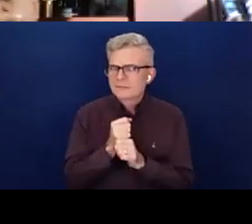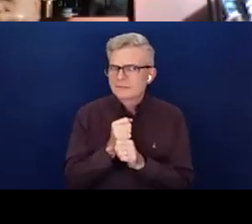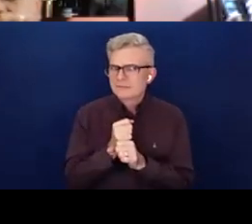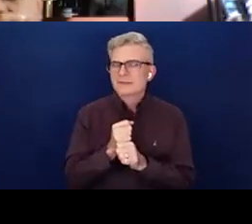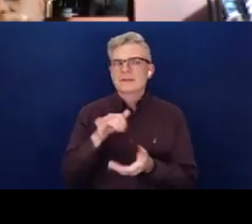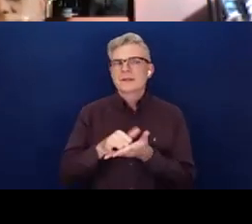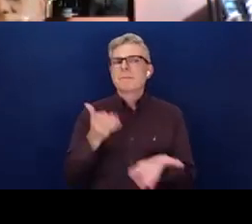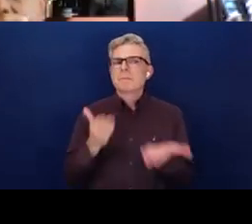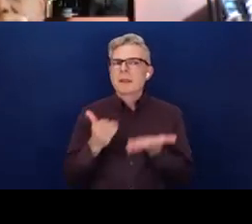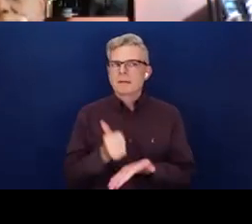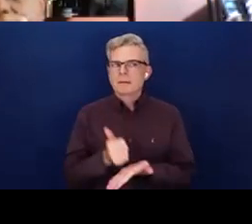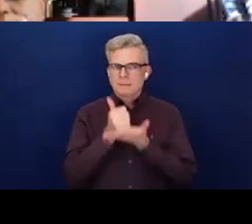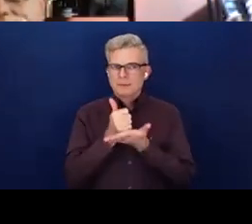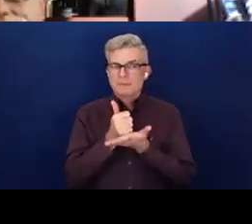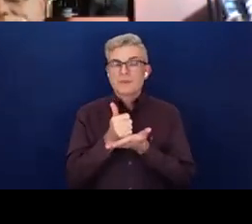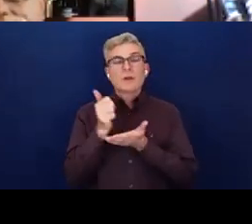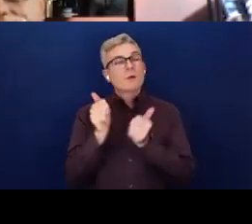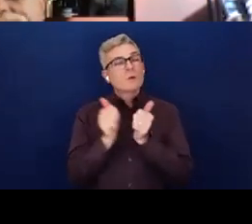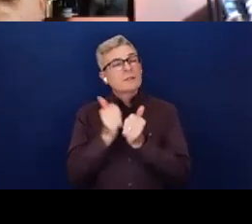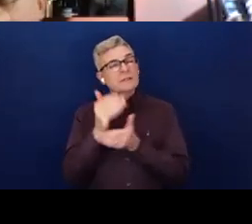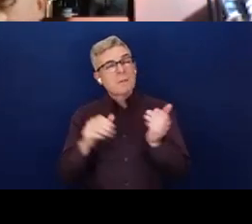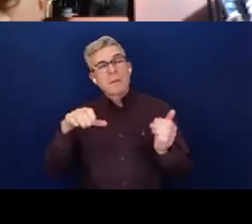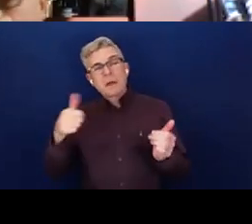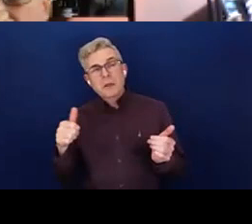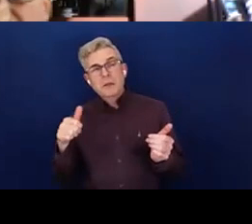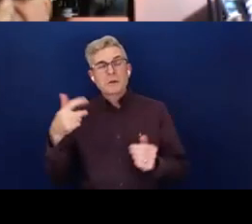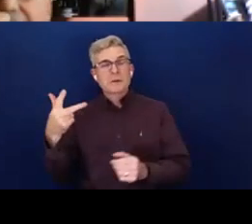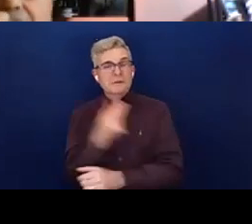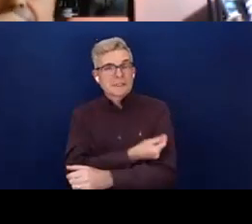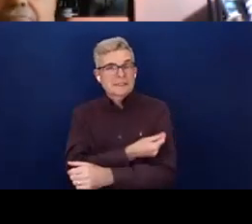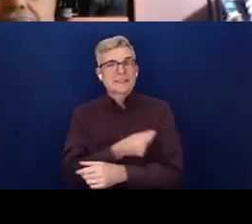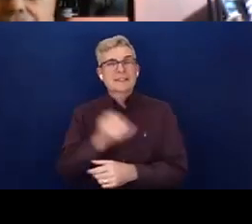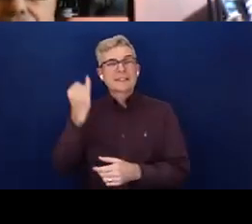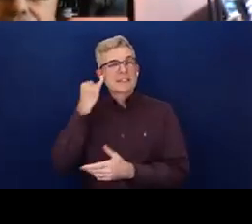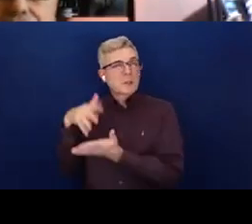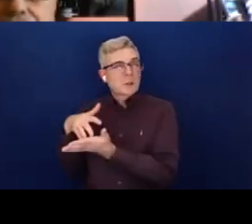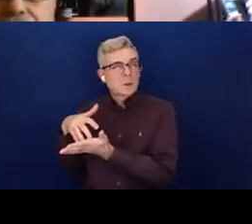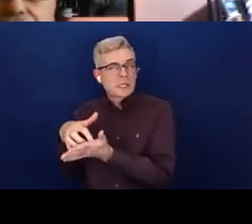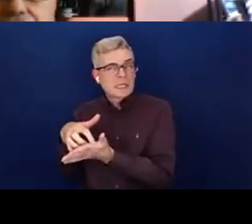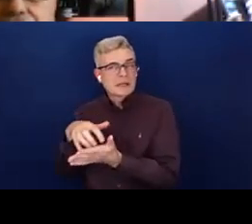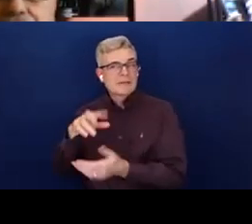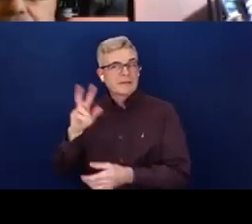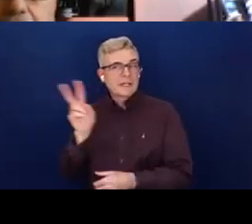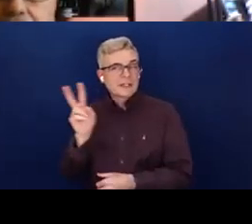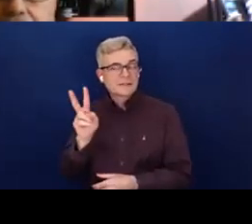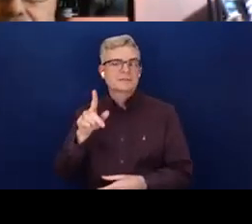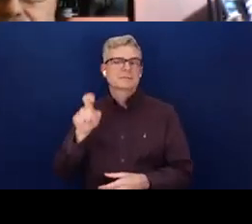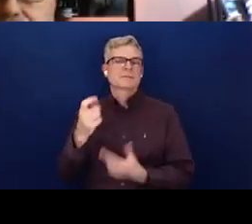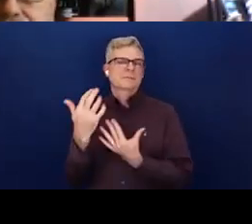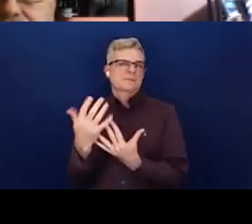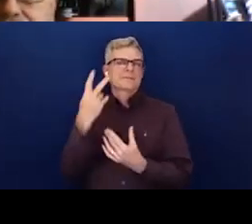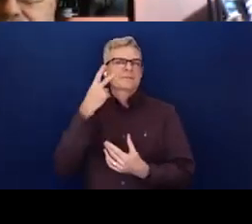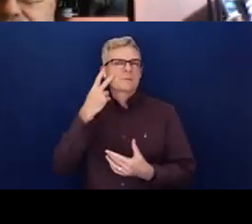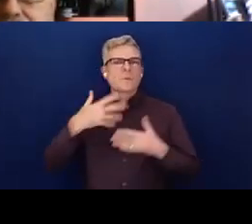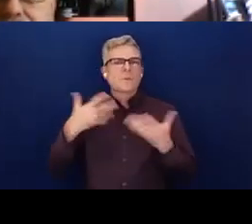the other vaccines that are coming up, if they're a weakened virus, we'll have to wait and see what the Food and Drug